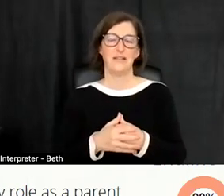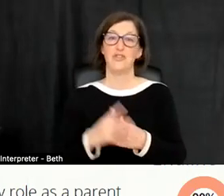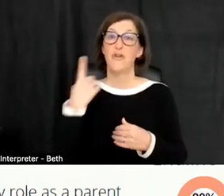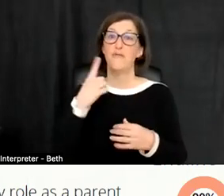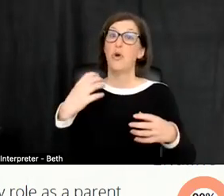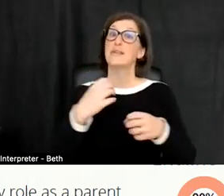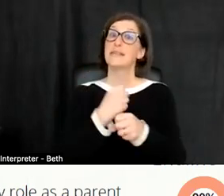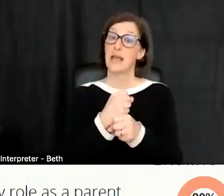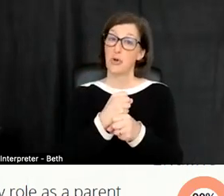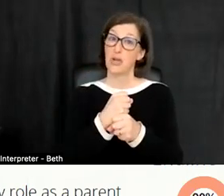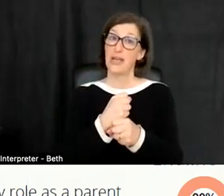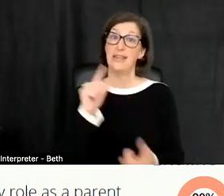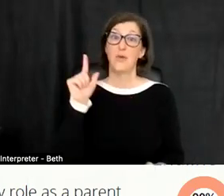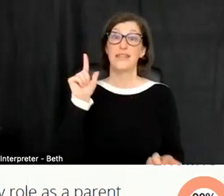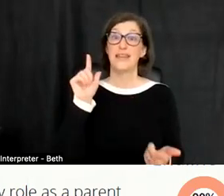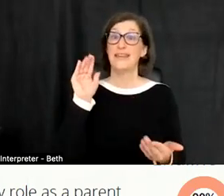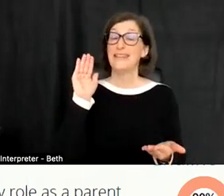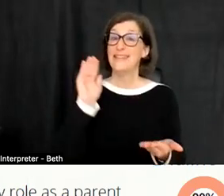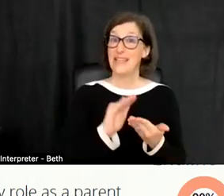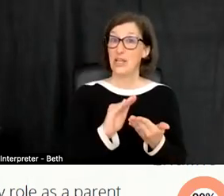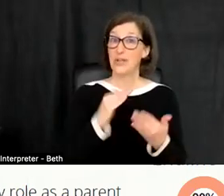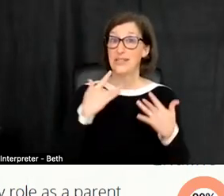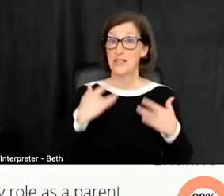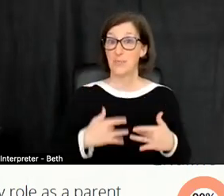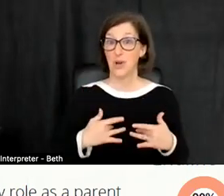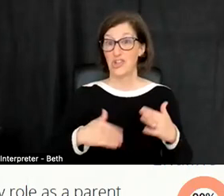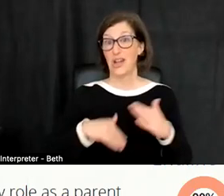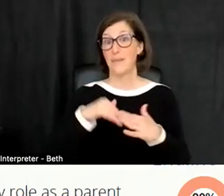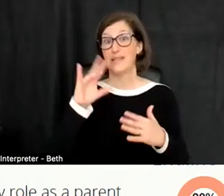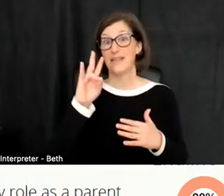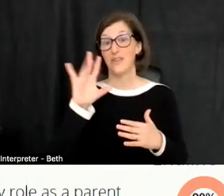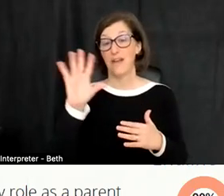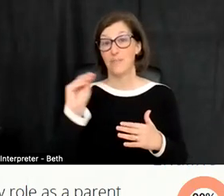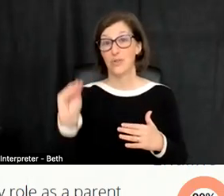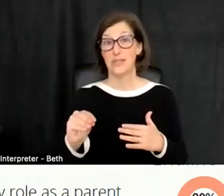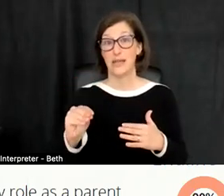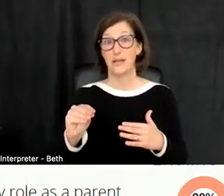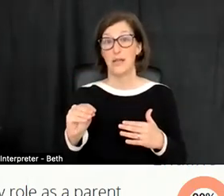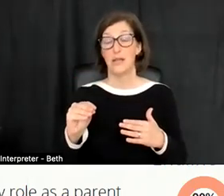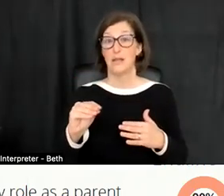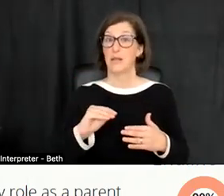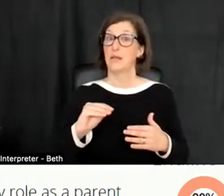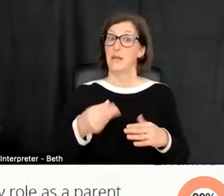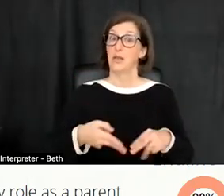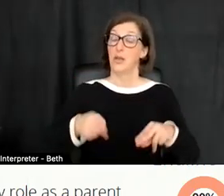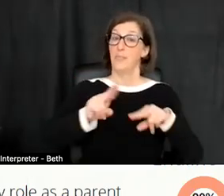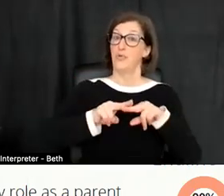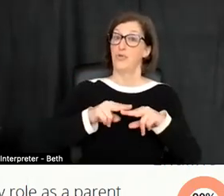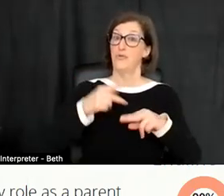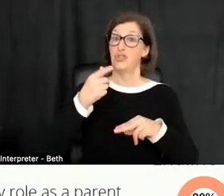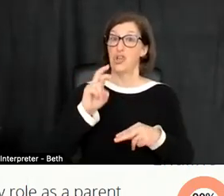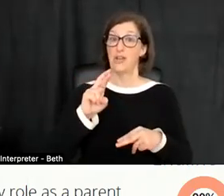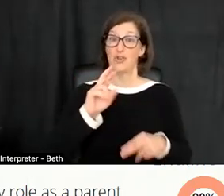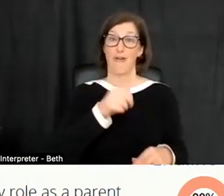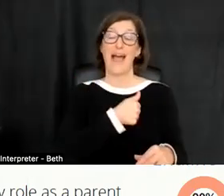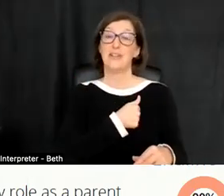there was decreased depression up to 75%. There was improved gender attitudes as well, because we had the component of